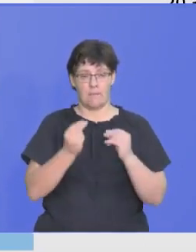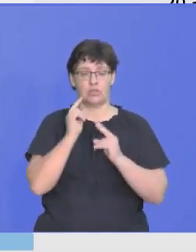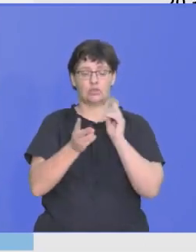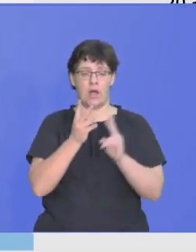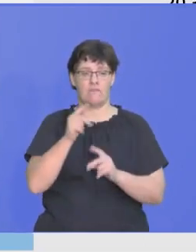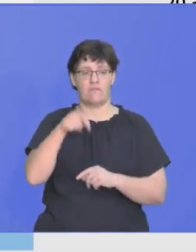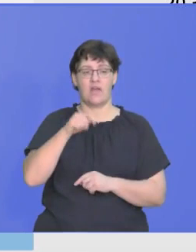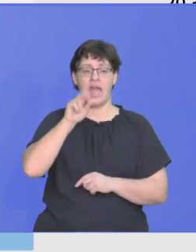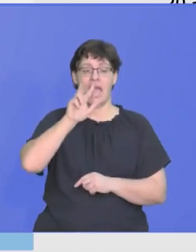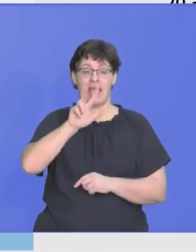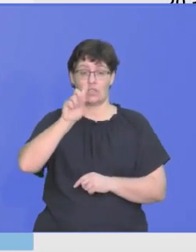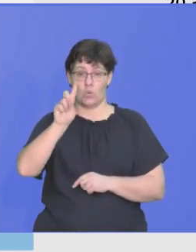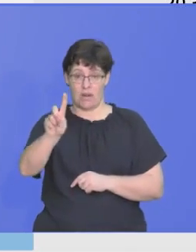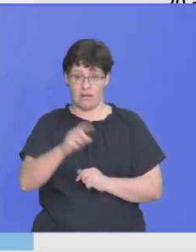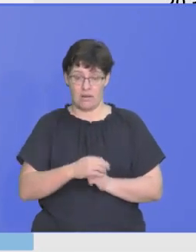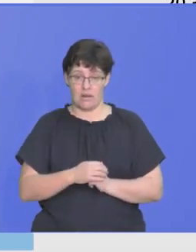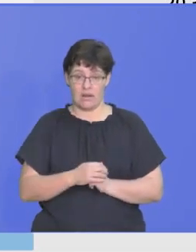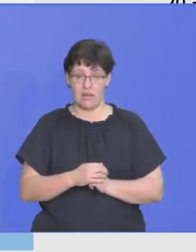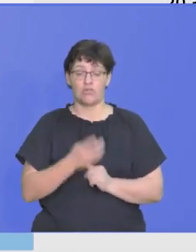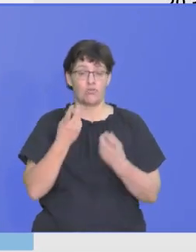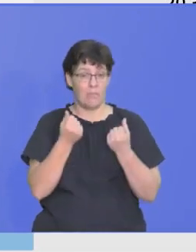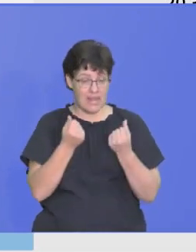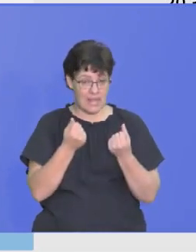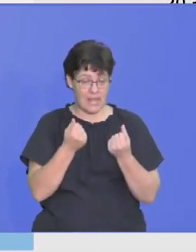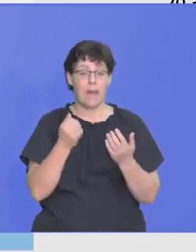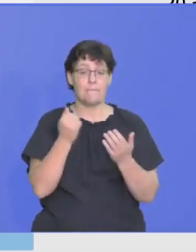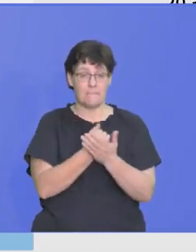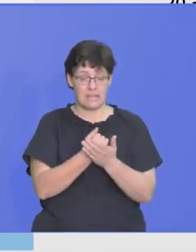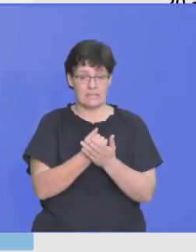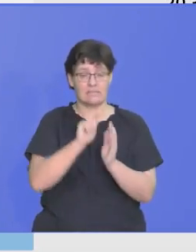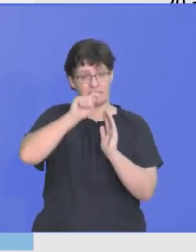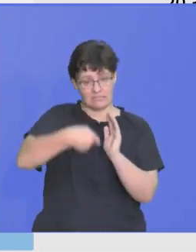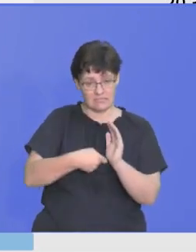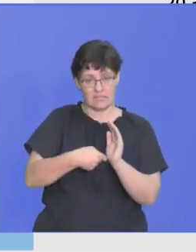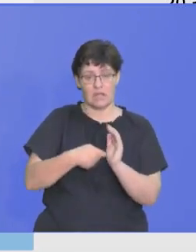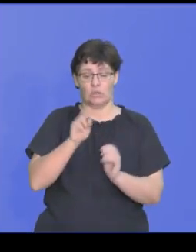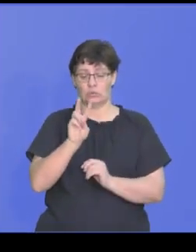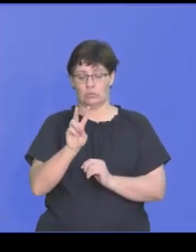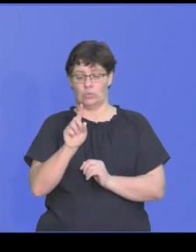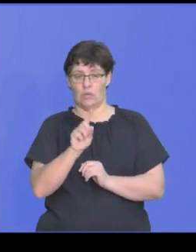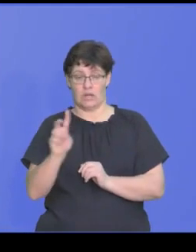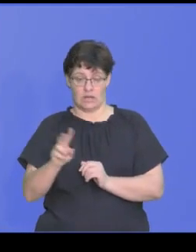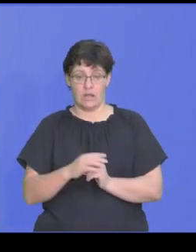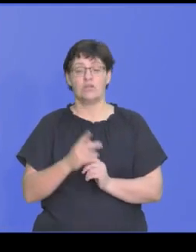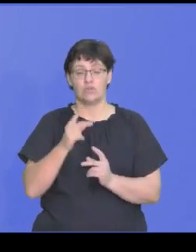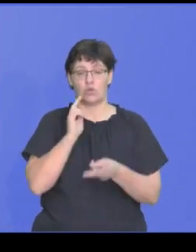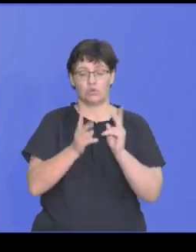And I get 12 Rand 81. And I'm going to round, it's money, so I need to round it to one decimal place. So that was 12